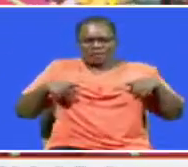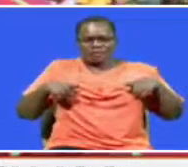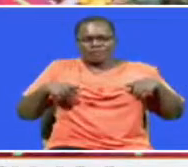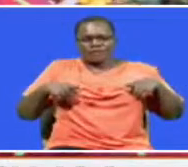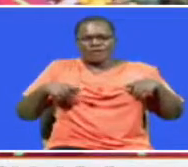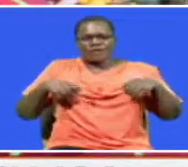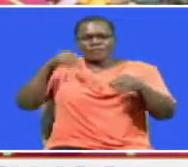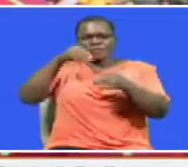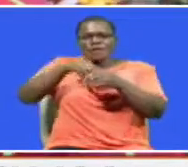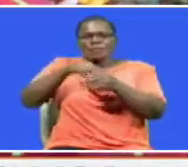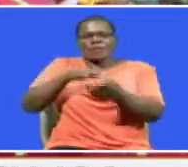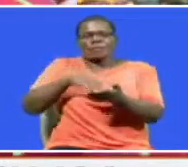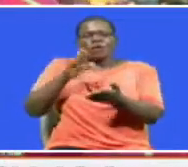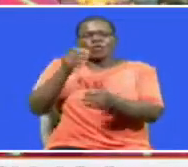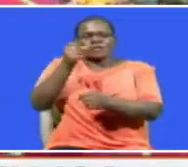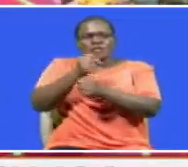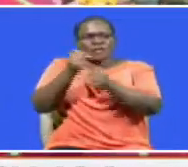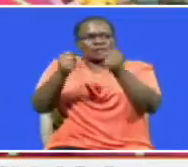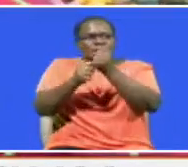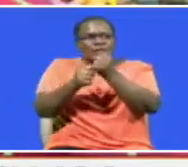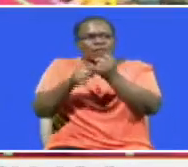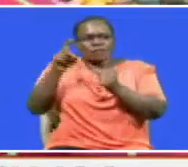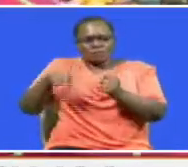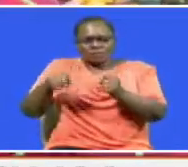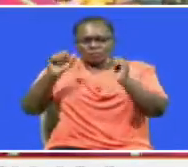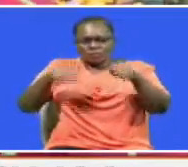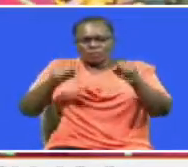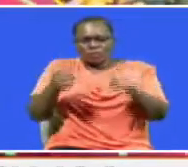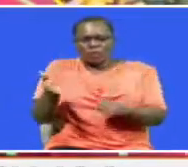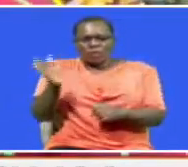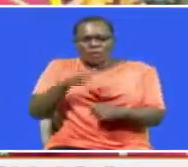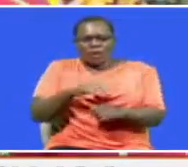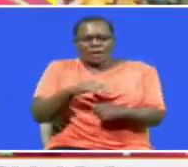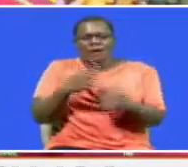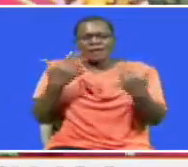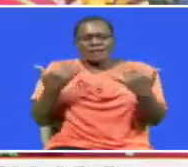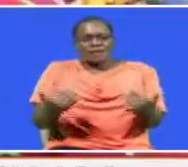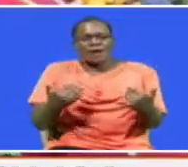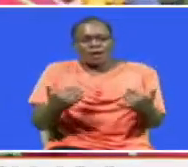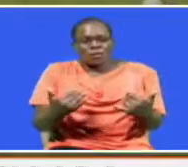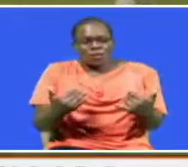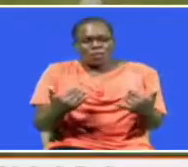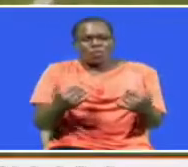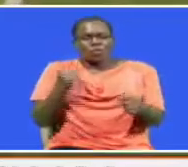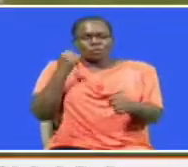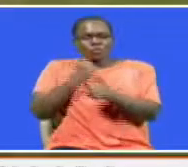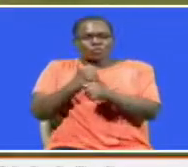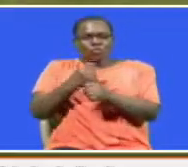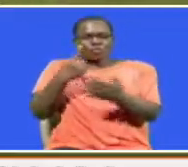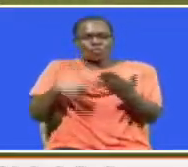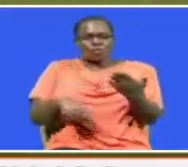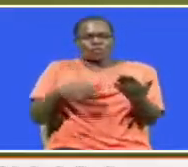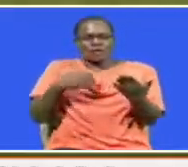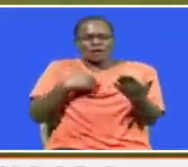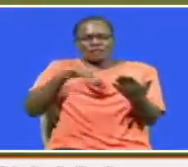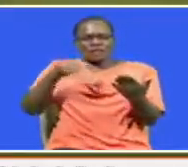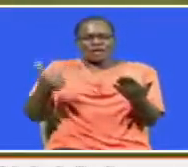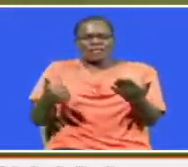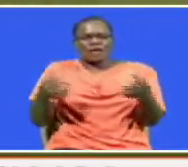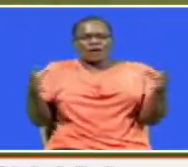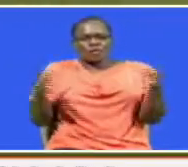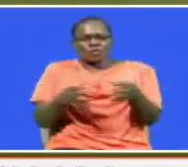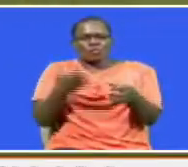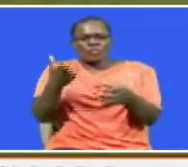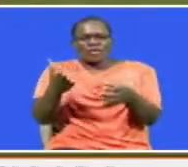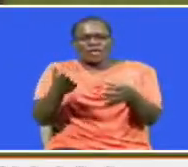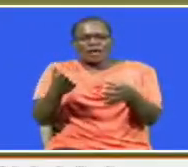keep investing in those development structures, I think we should be able to get back in the season. And I think for now, what we need to do now is get a younger side who are going to be